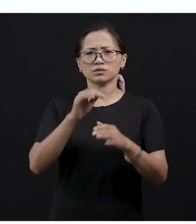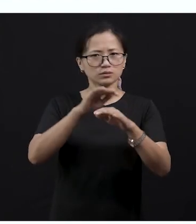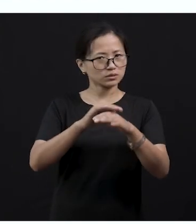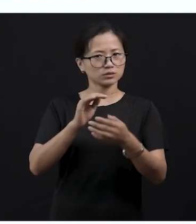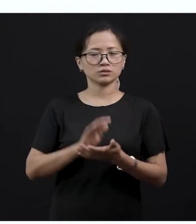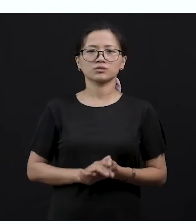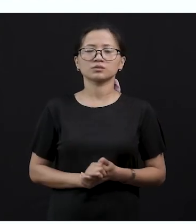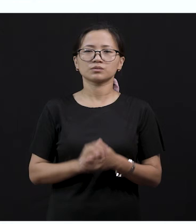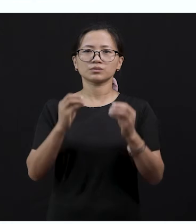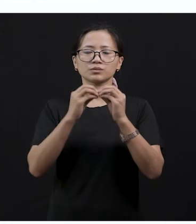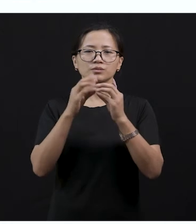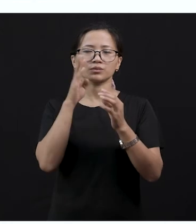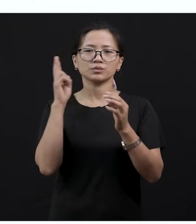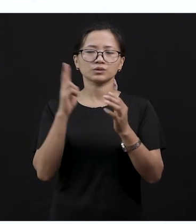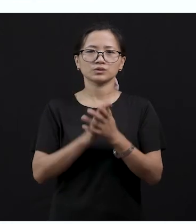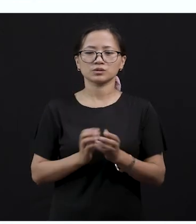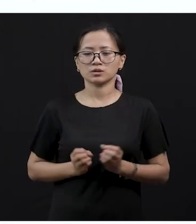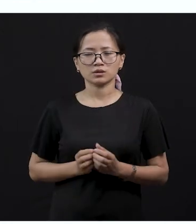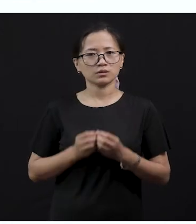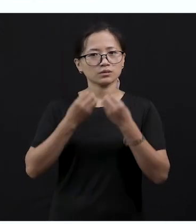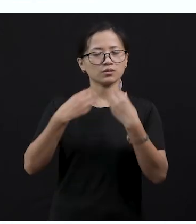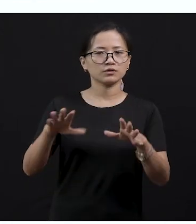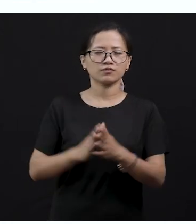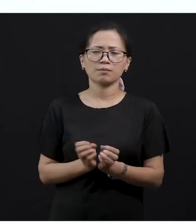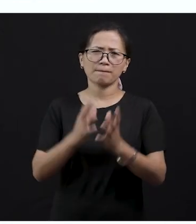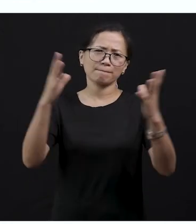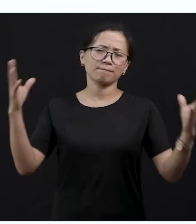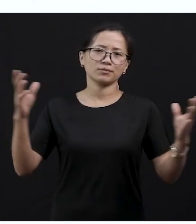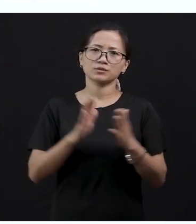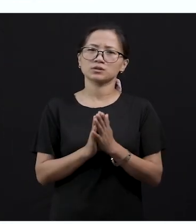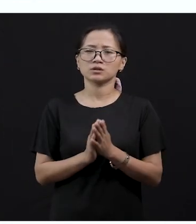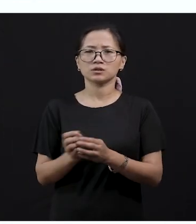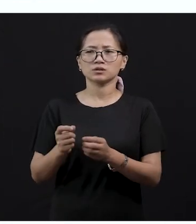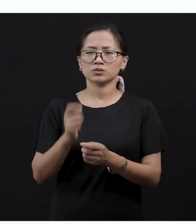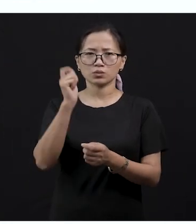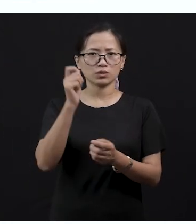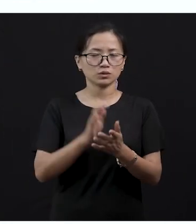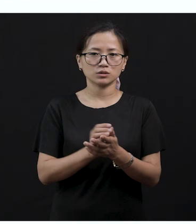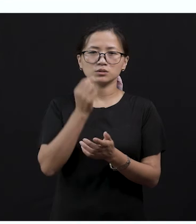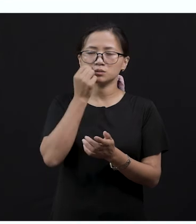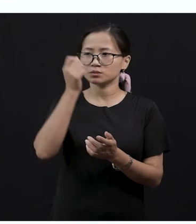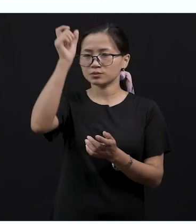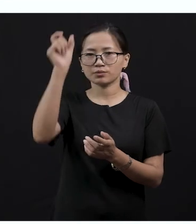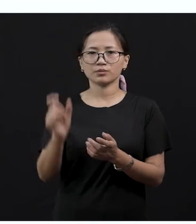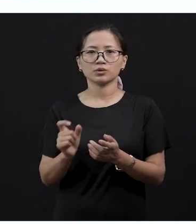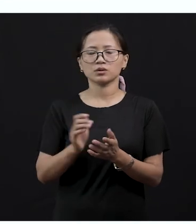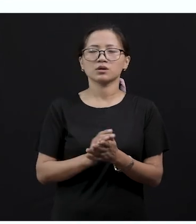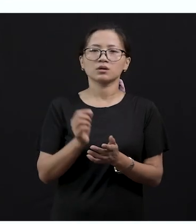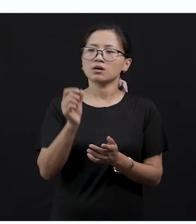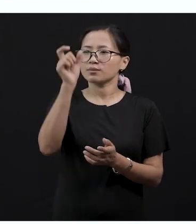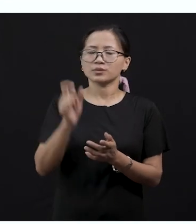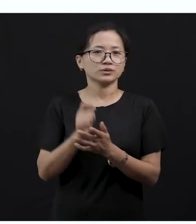Britishers and he left many servants at home. So most of the time, this man,